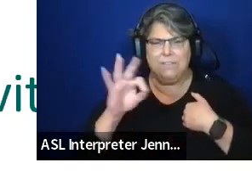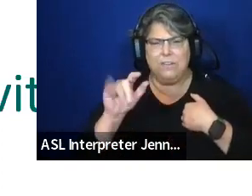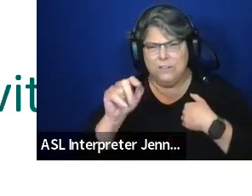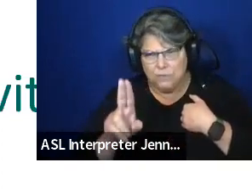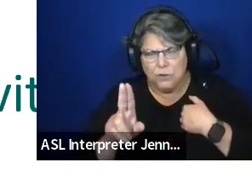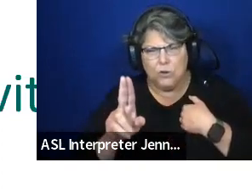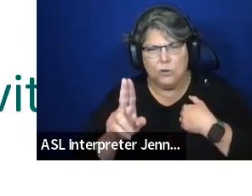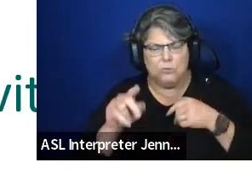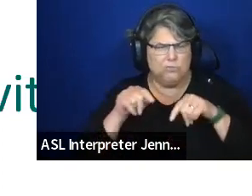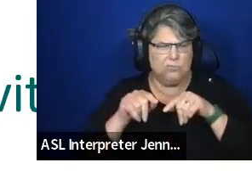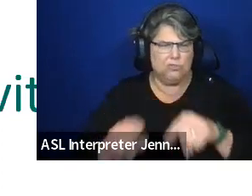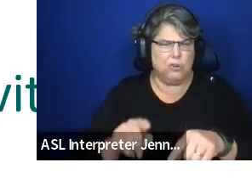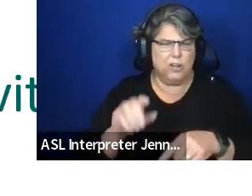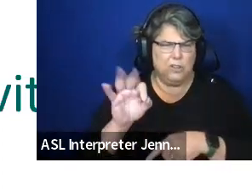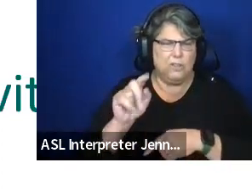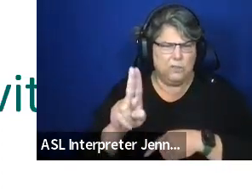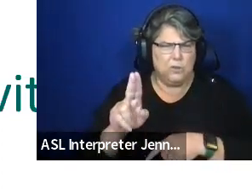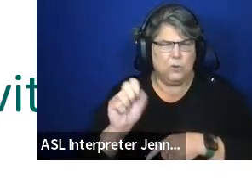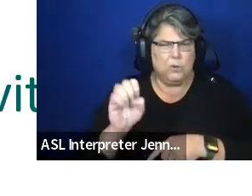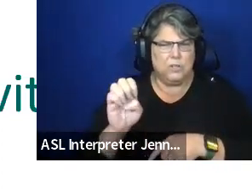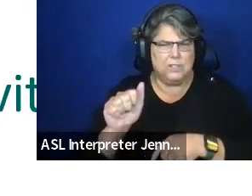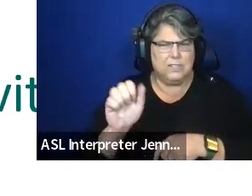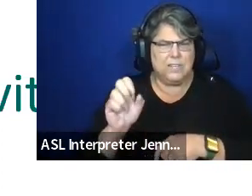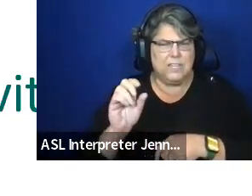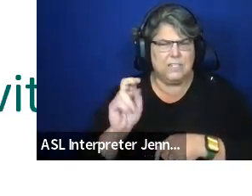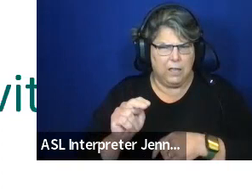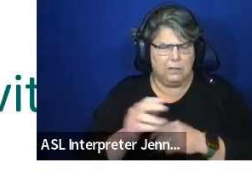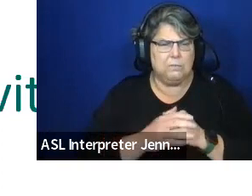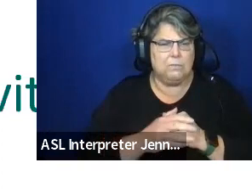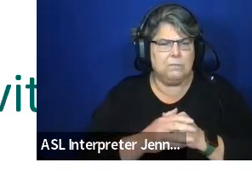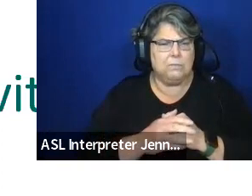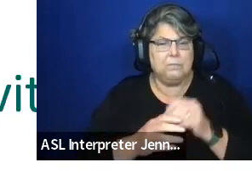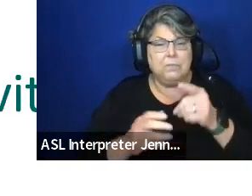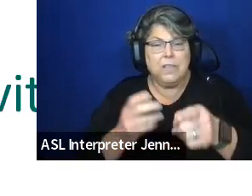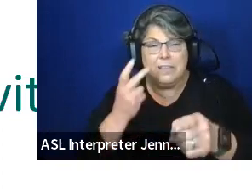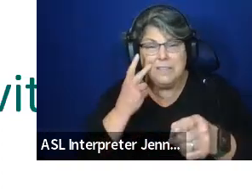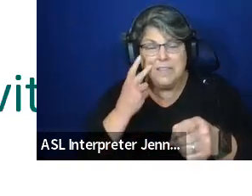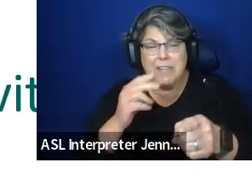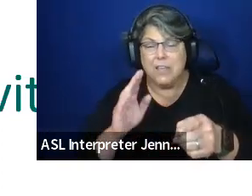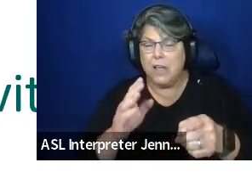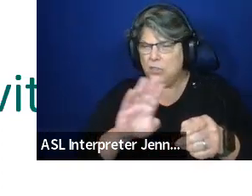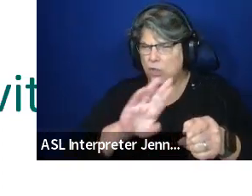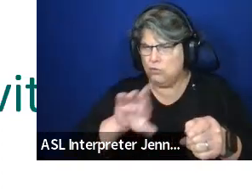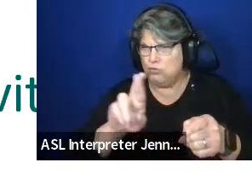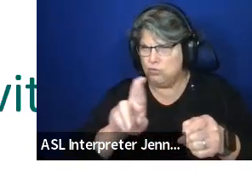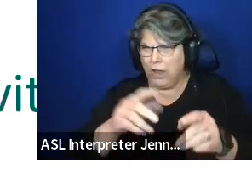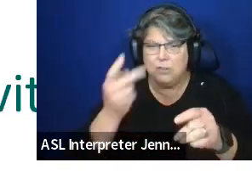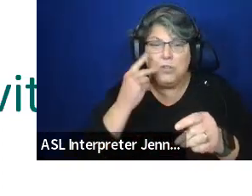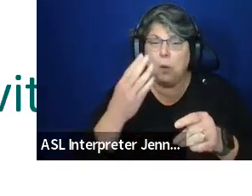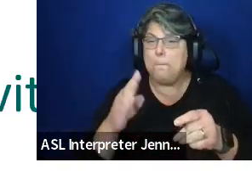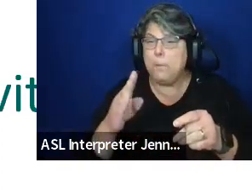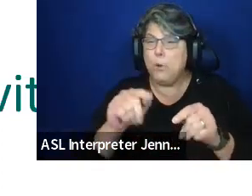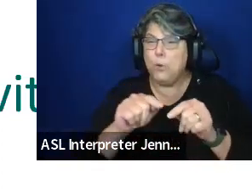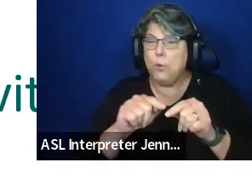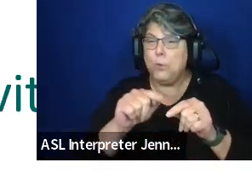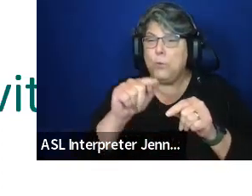flu season. And as you can see here in this blue colored line, which is this year,